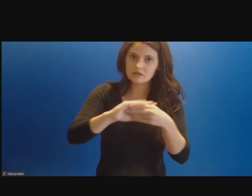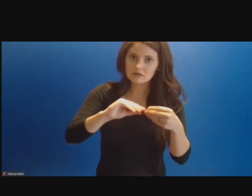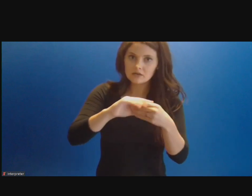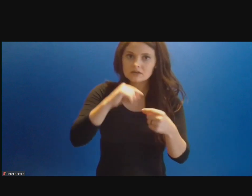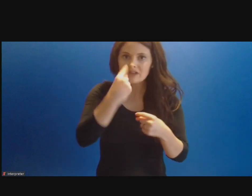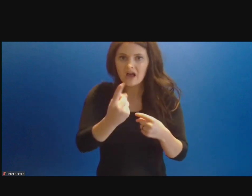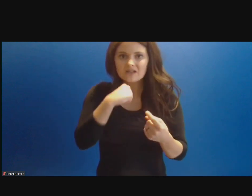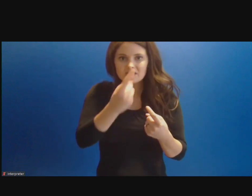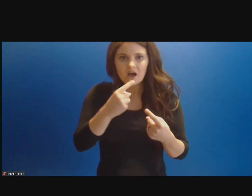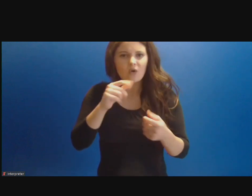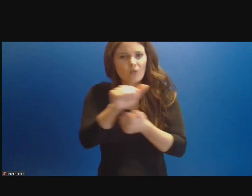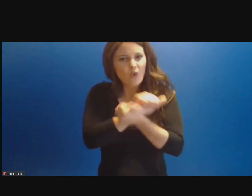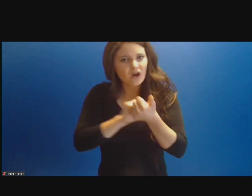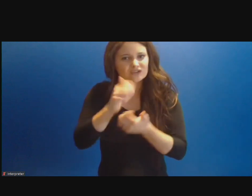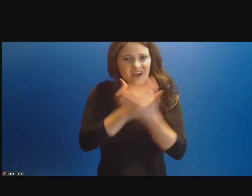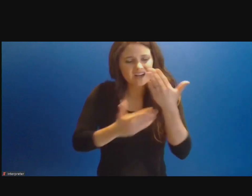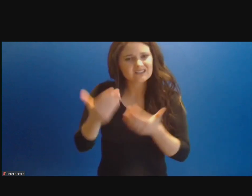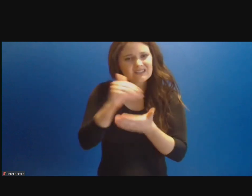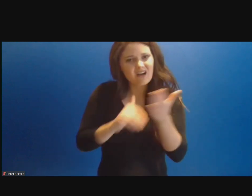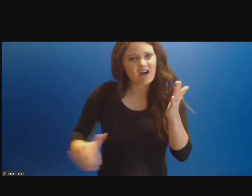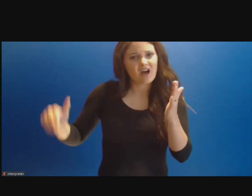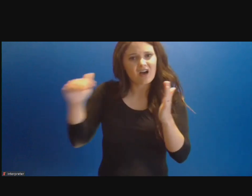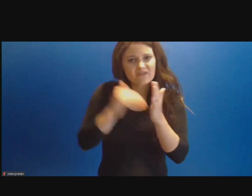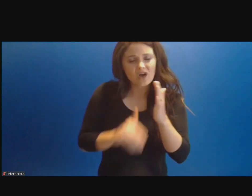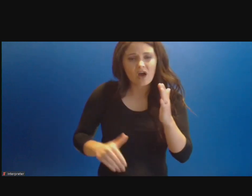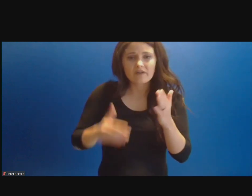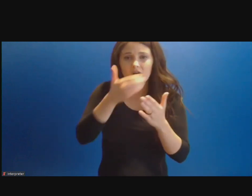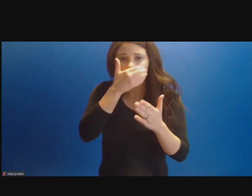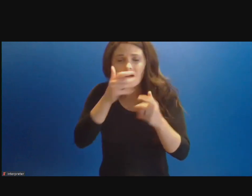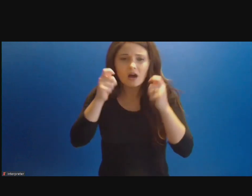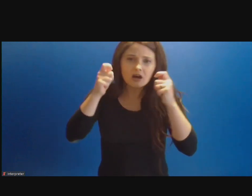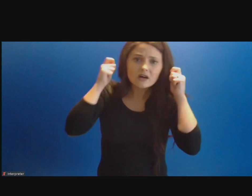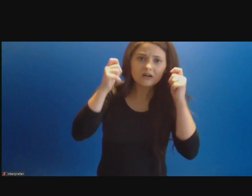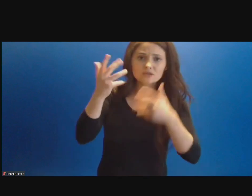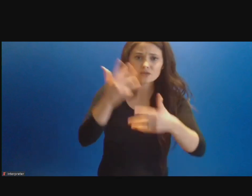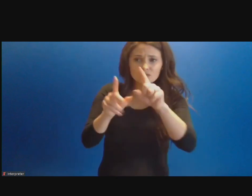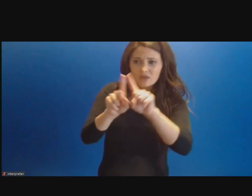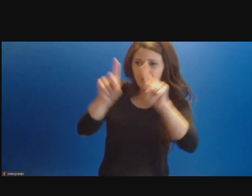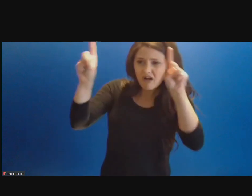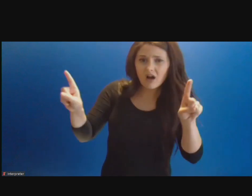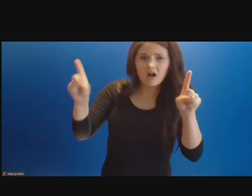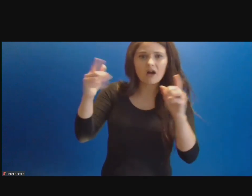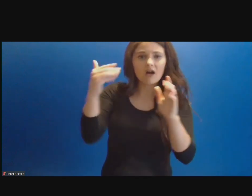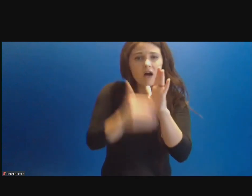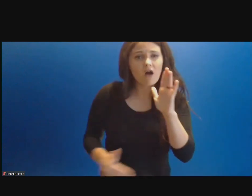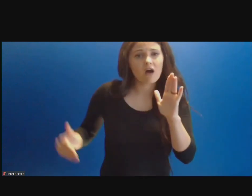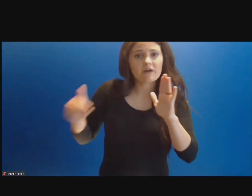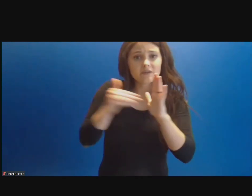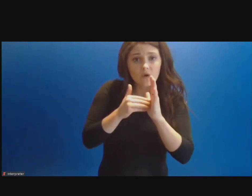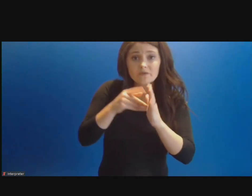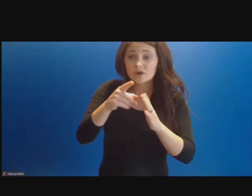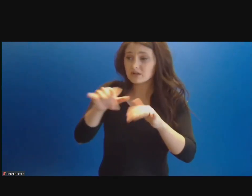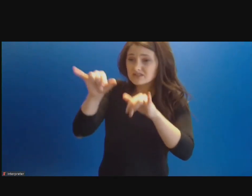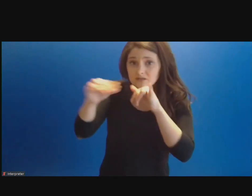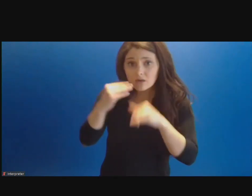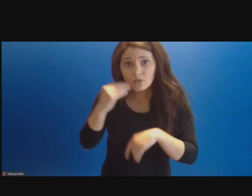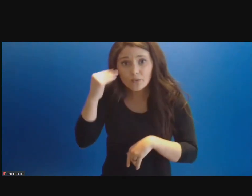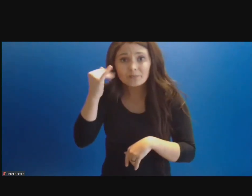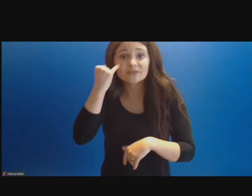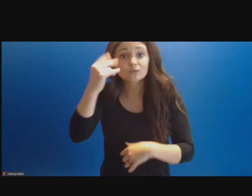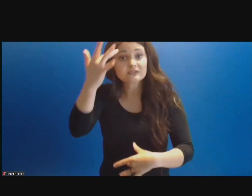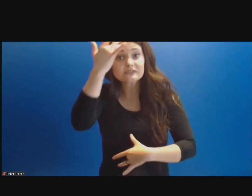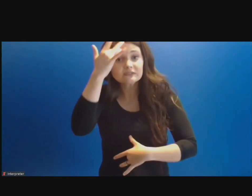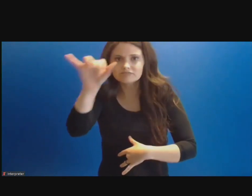about wash your hands, wear a mask, social distancing, stay home if you're